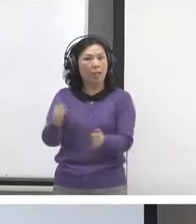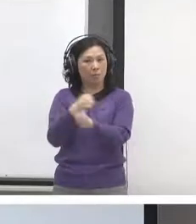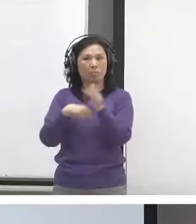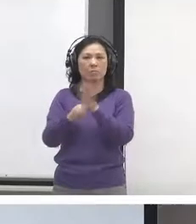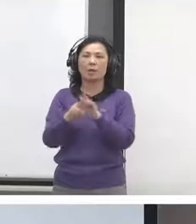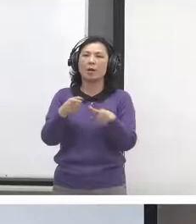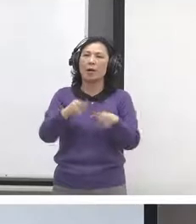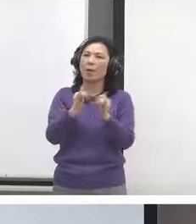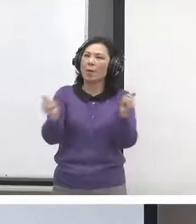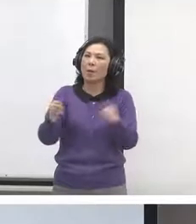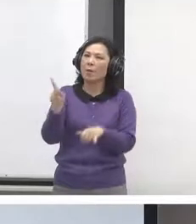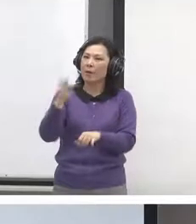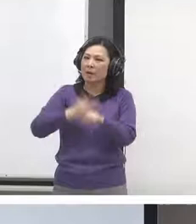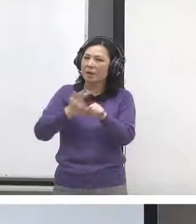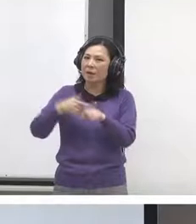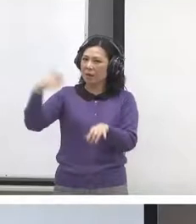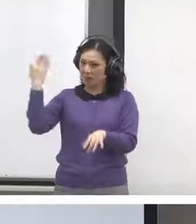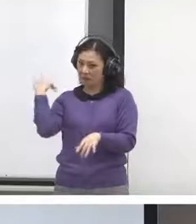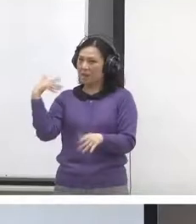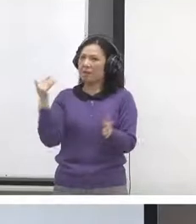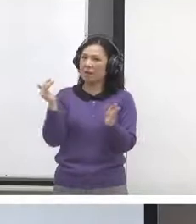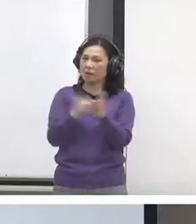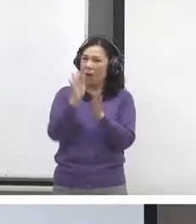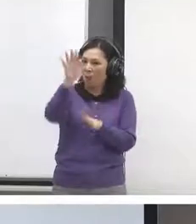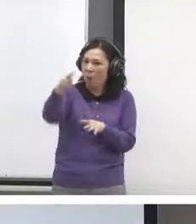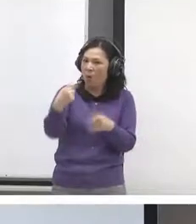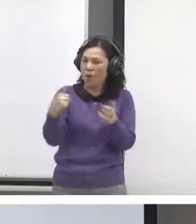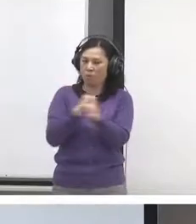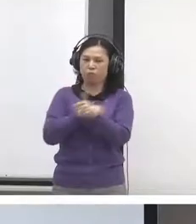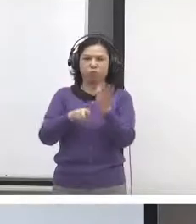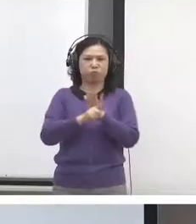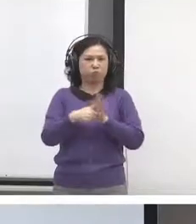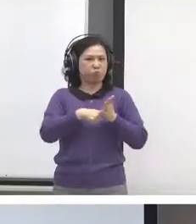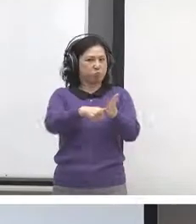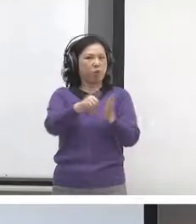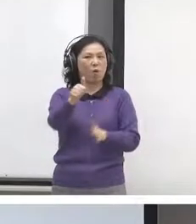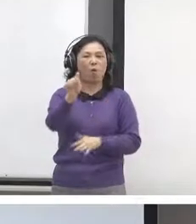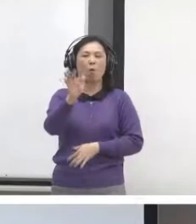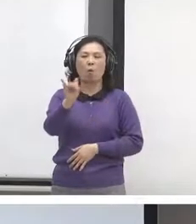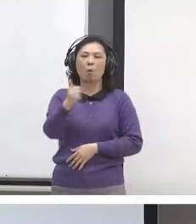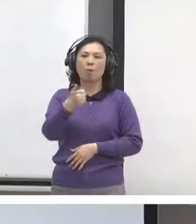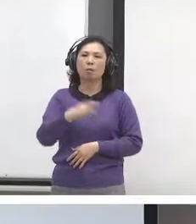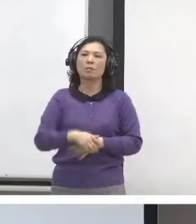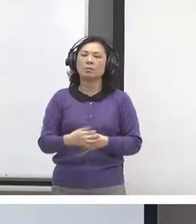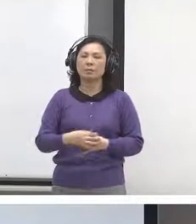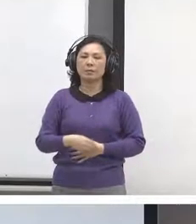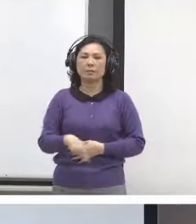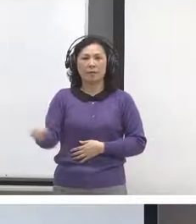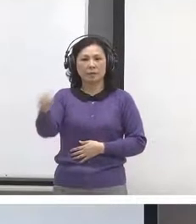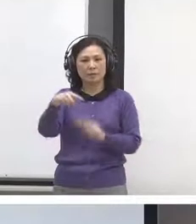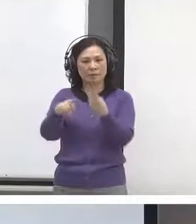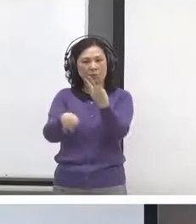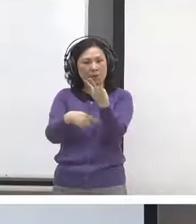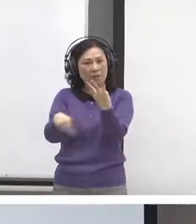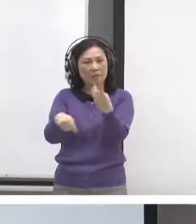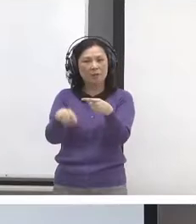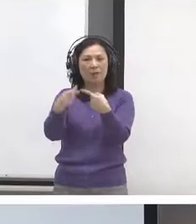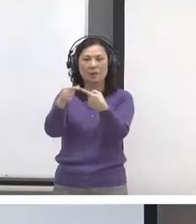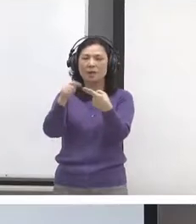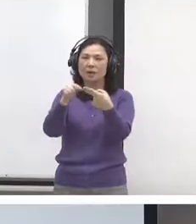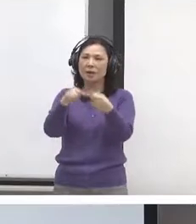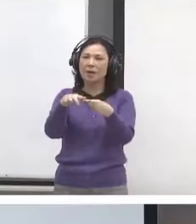future of civic tech, but also really embody the values of the community. Nazma Ahmed, who is a prominent figure in Toronto for